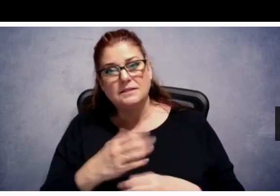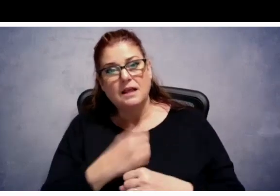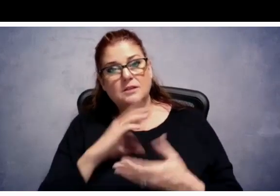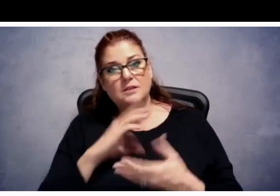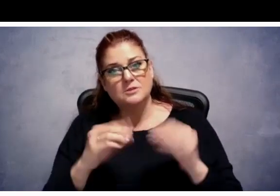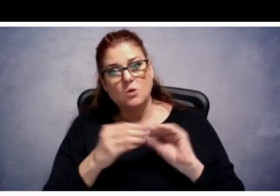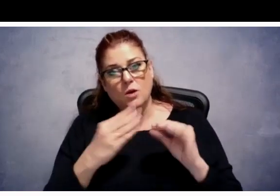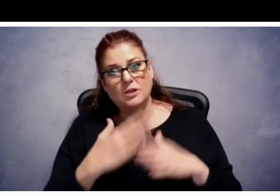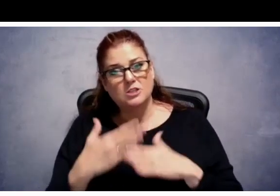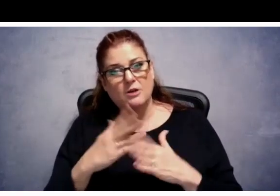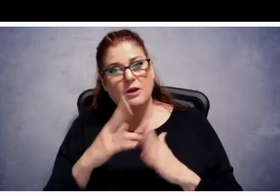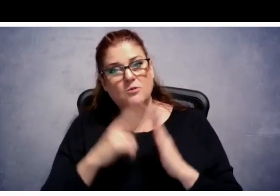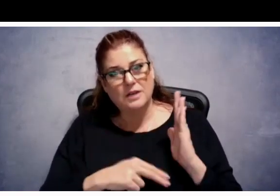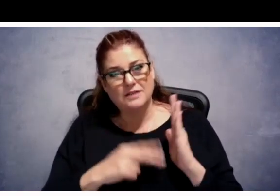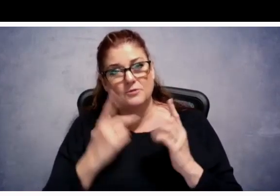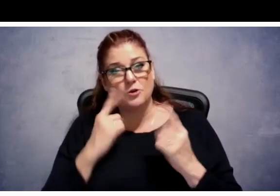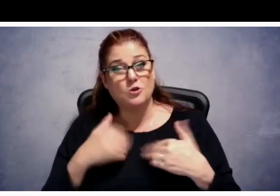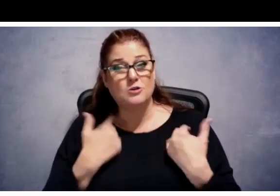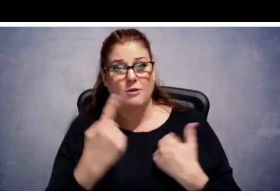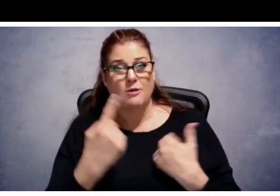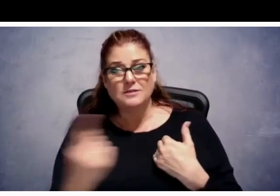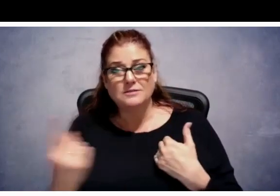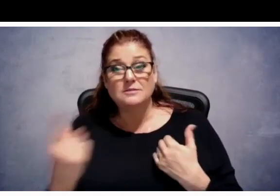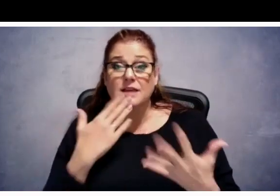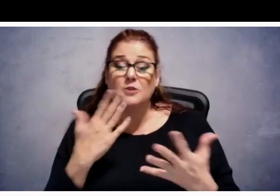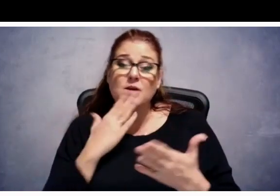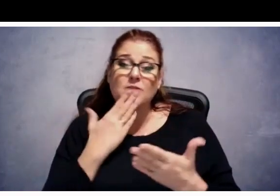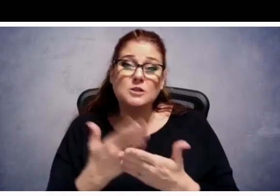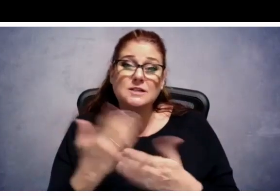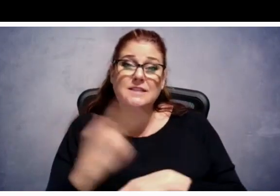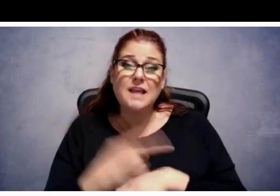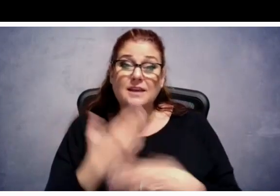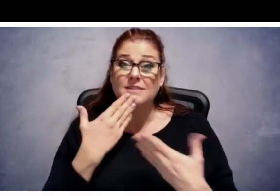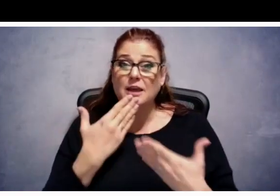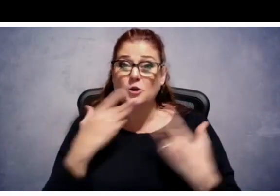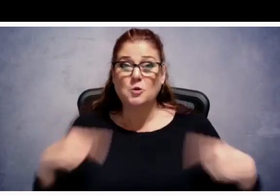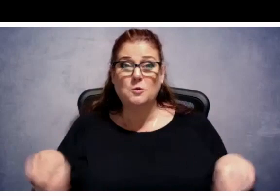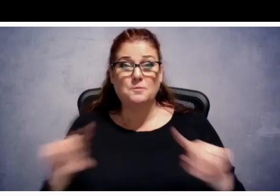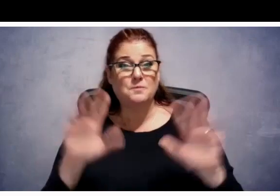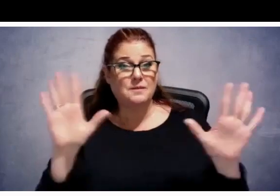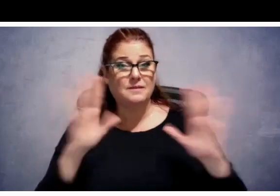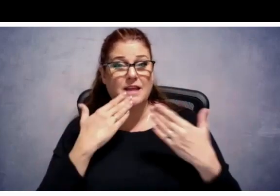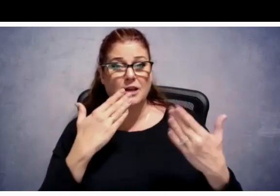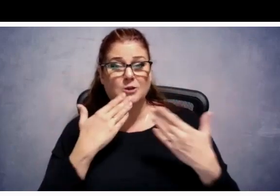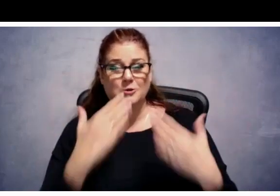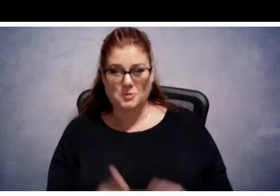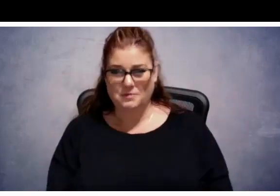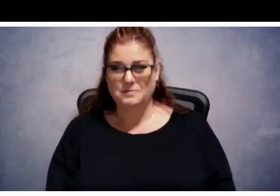share it with all of your young ones. Thank you and have a good day. Thank you all. Thank you.